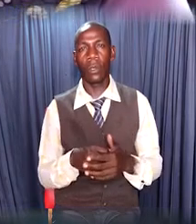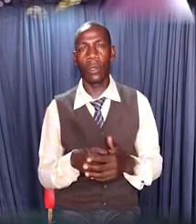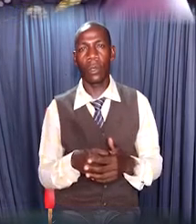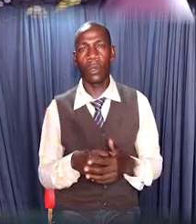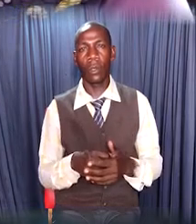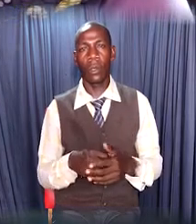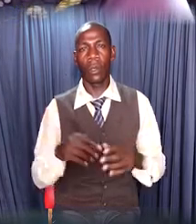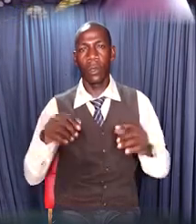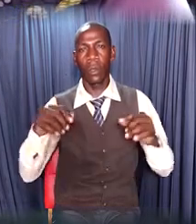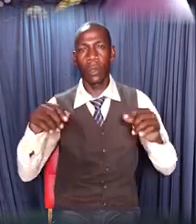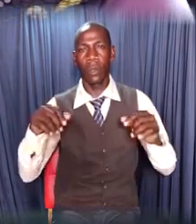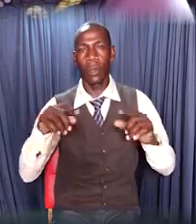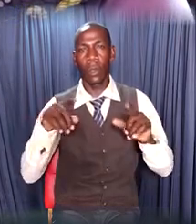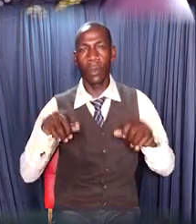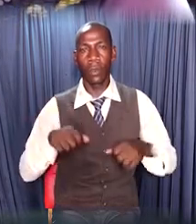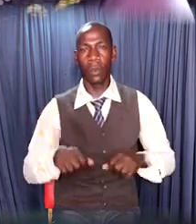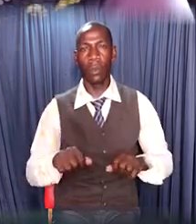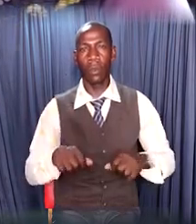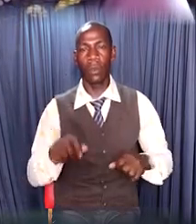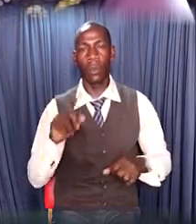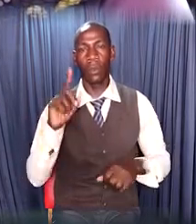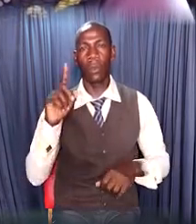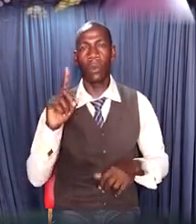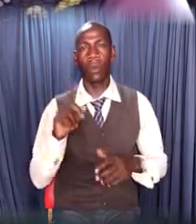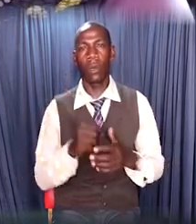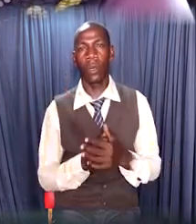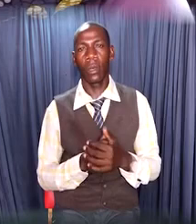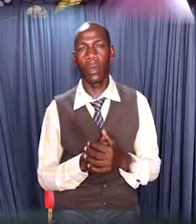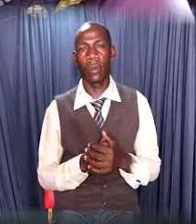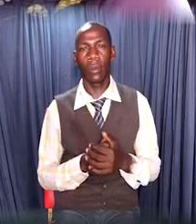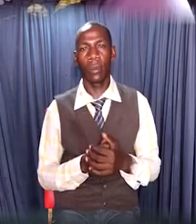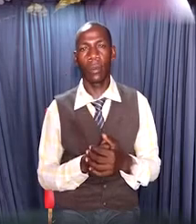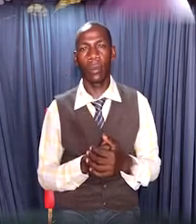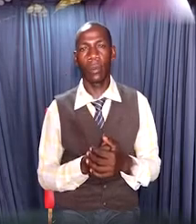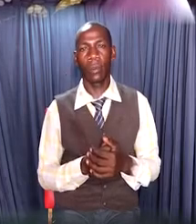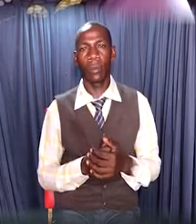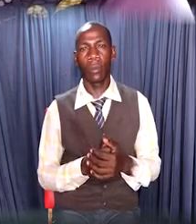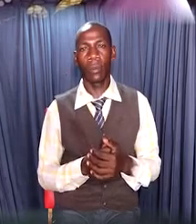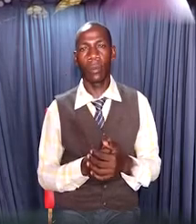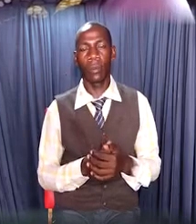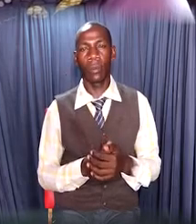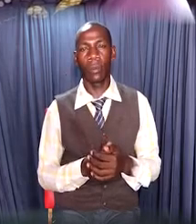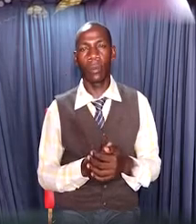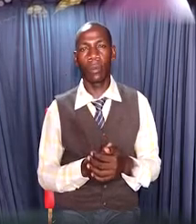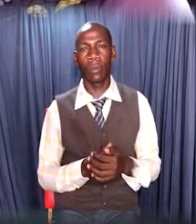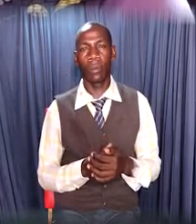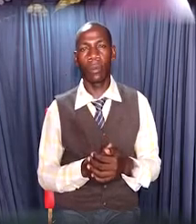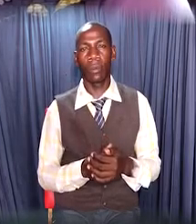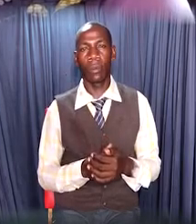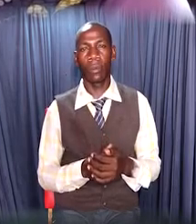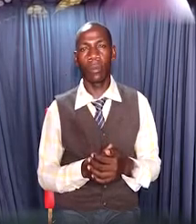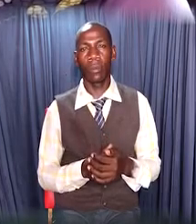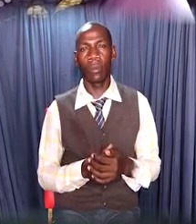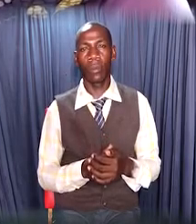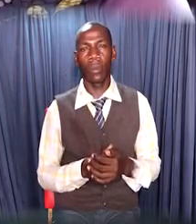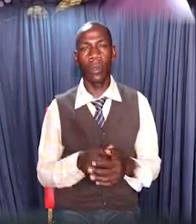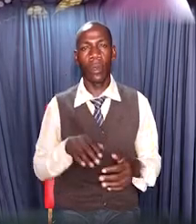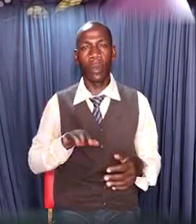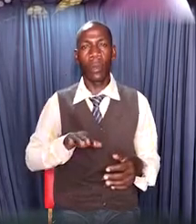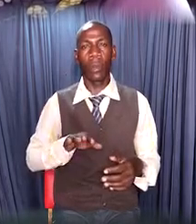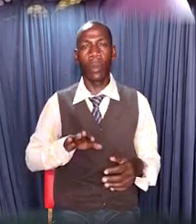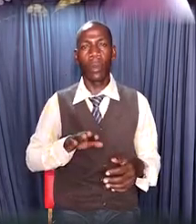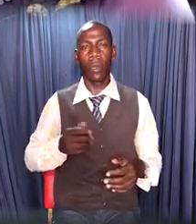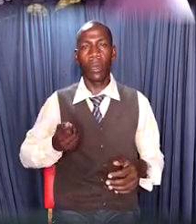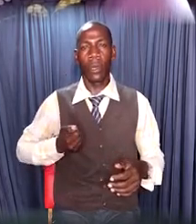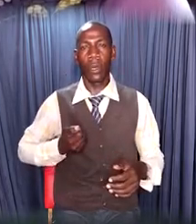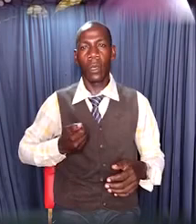Angaa mfuko wa unga wa ngano mmoja. A packet of the wheat flour, one only. Na wamama na wadada